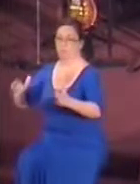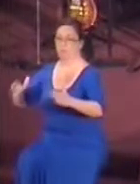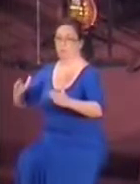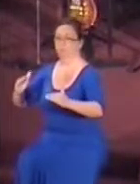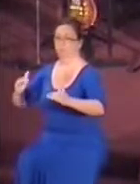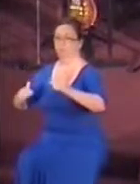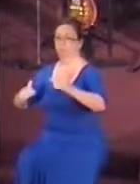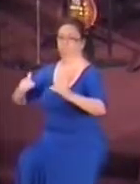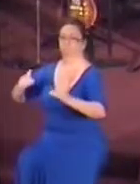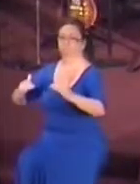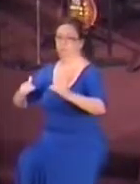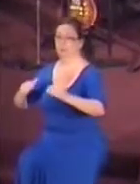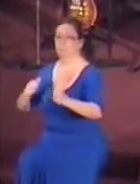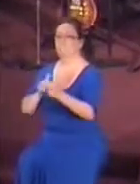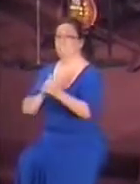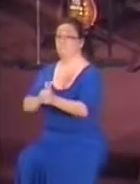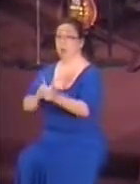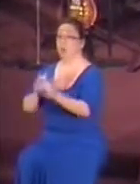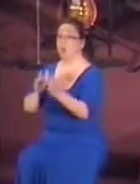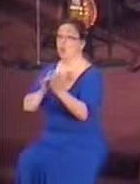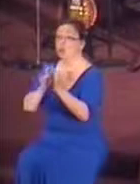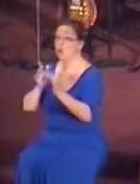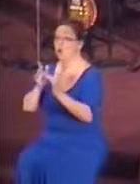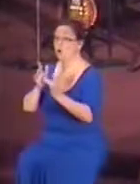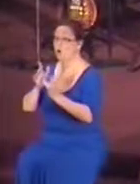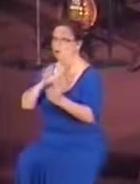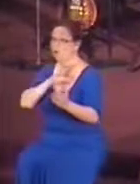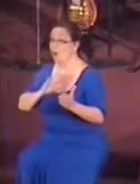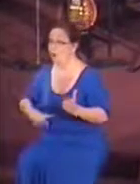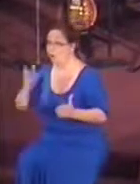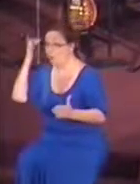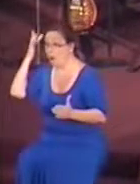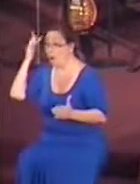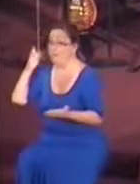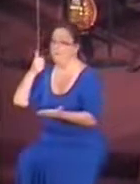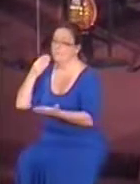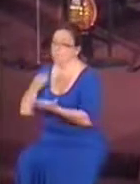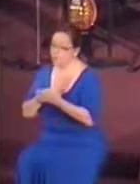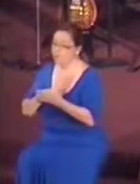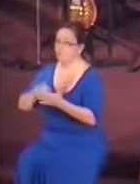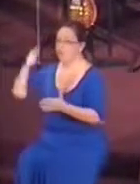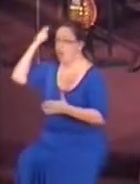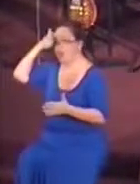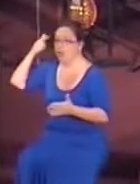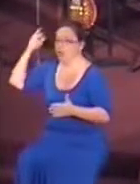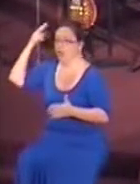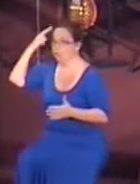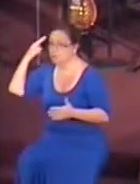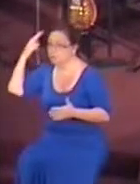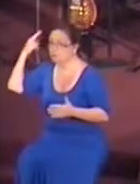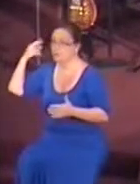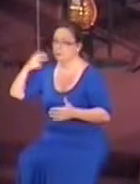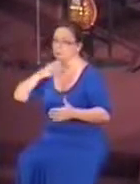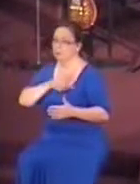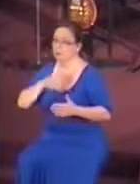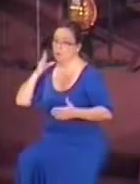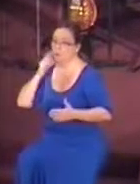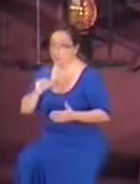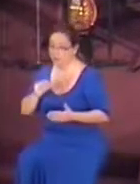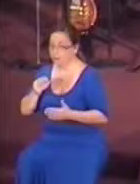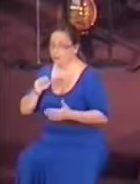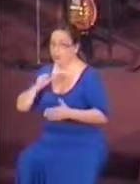unwaveringly follow the Lord Jesus Christ because of evidence, because of logic, because of reason, and because of personal